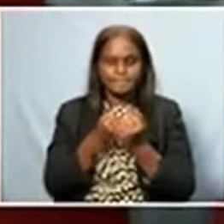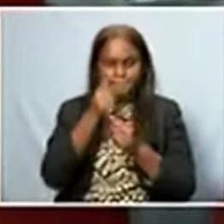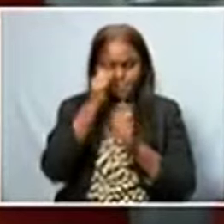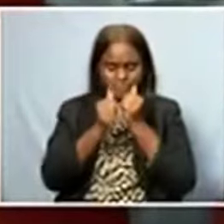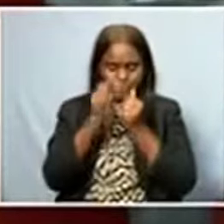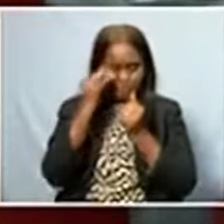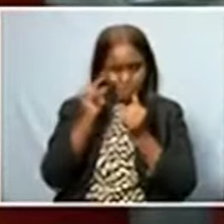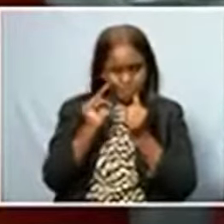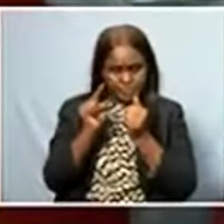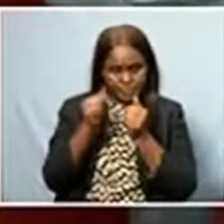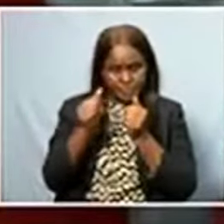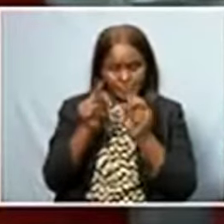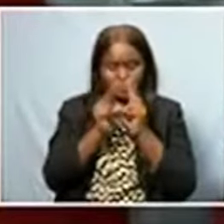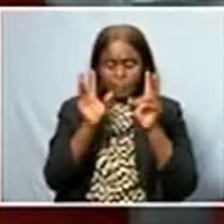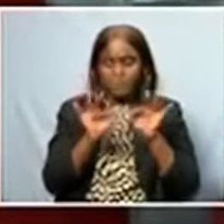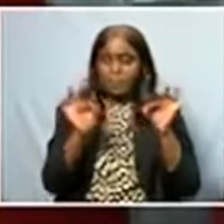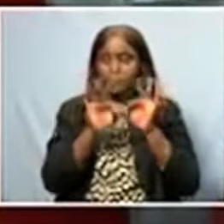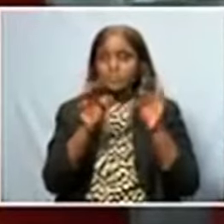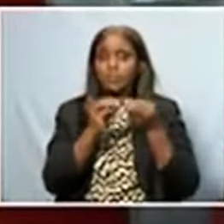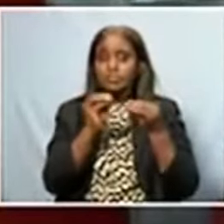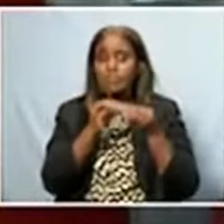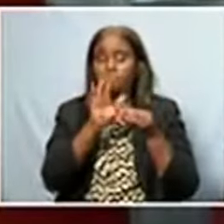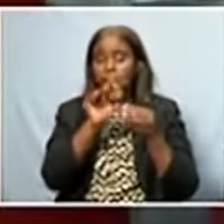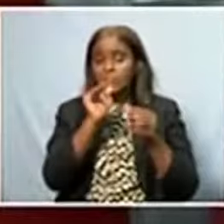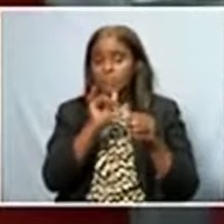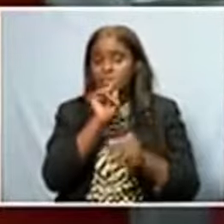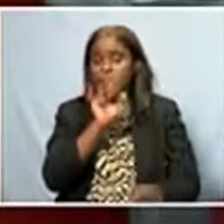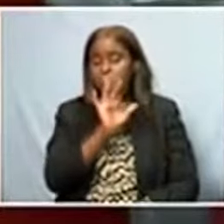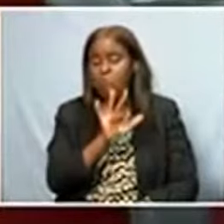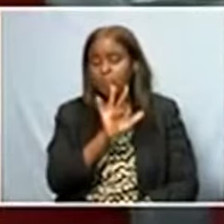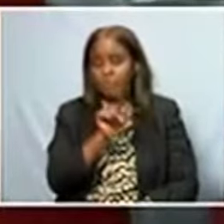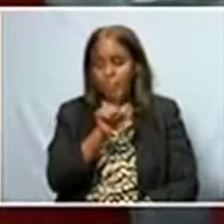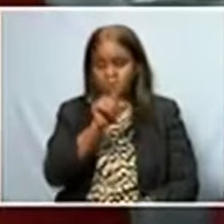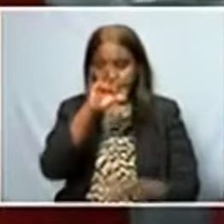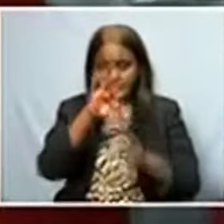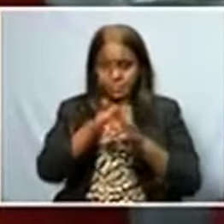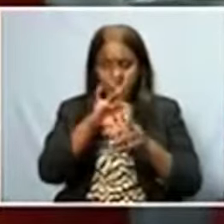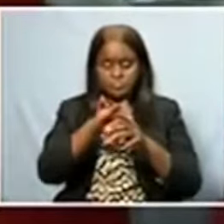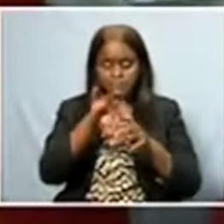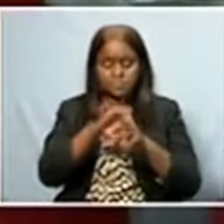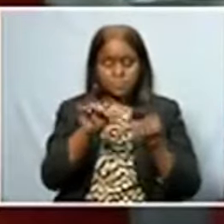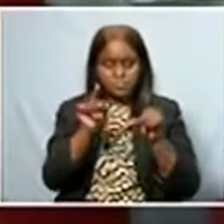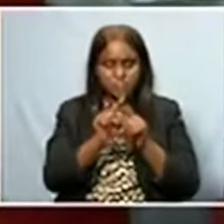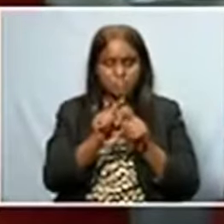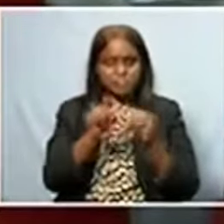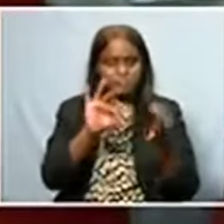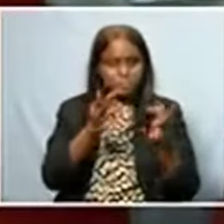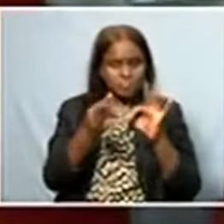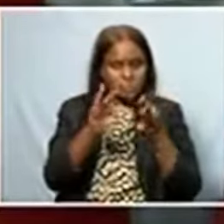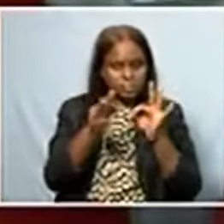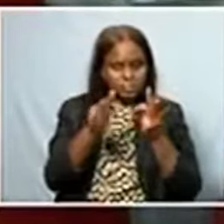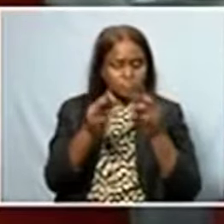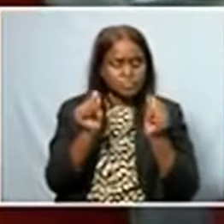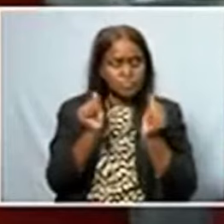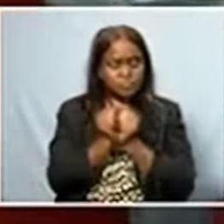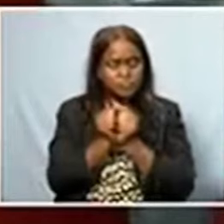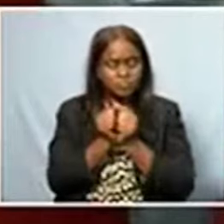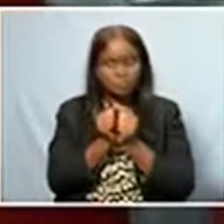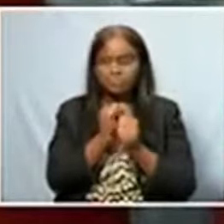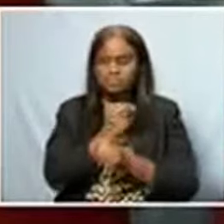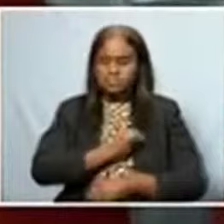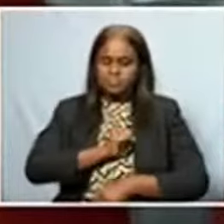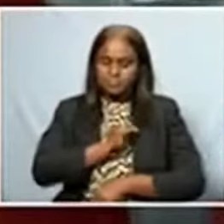Because it's very, very important that elections are fair,